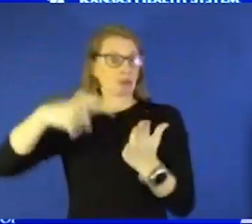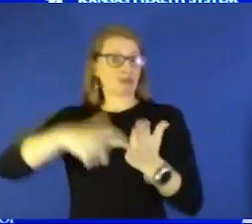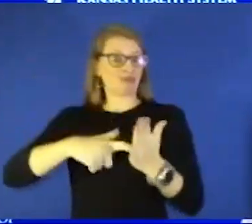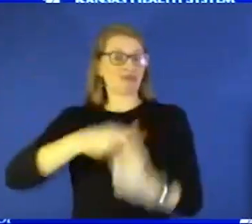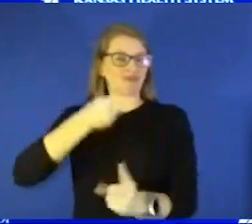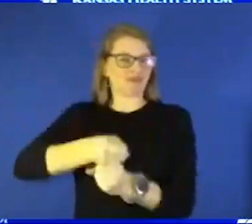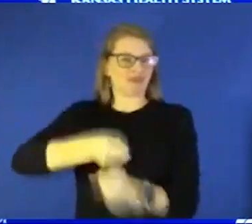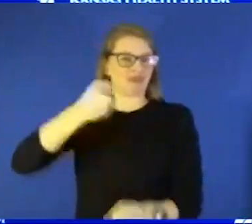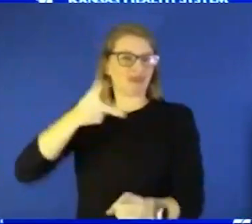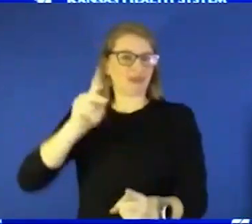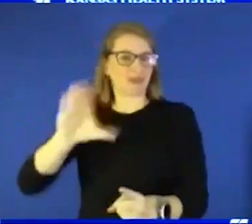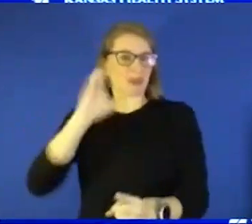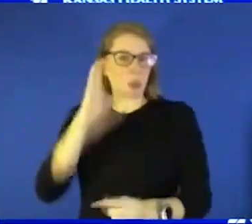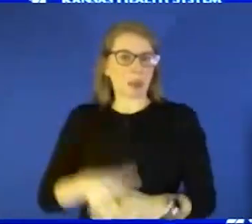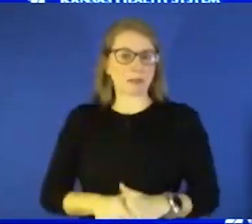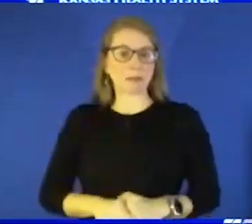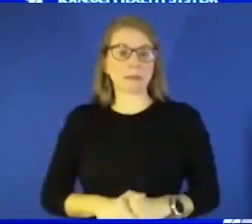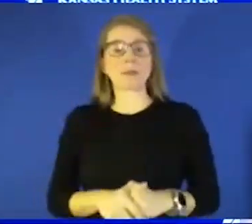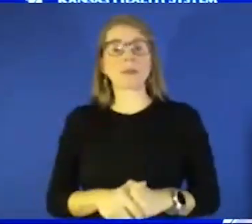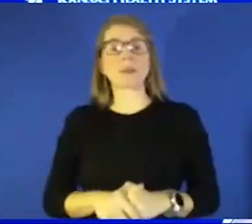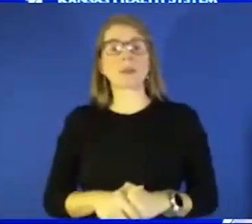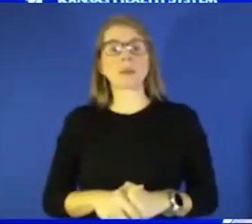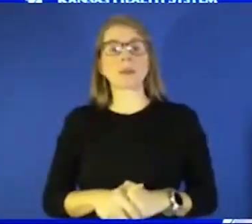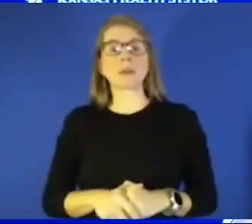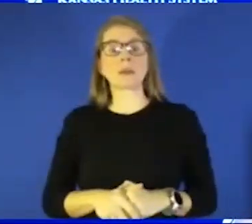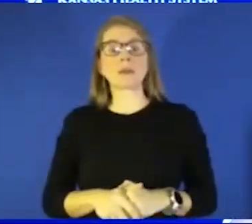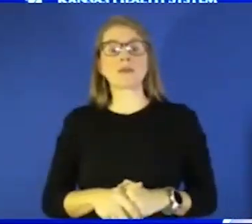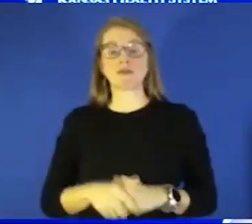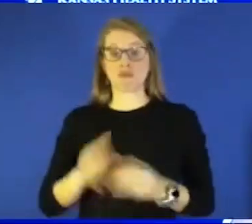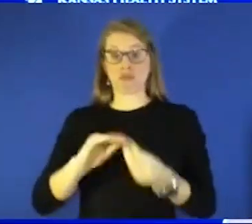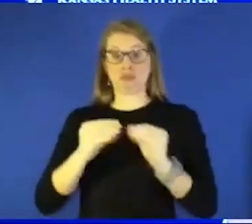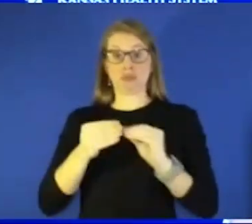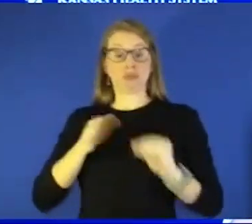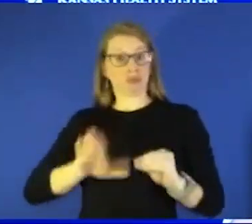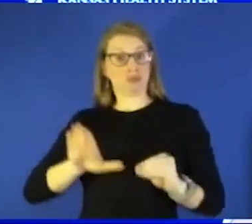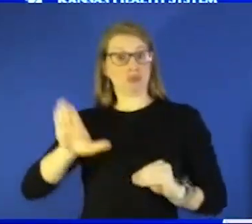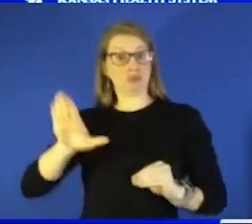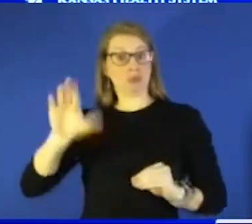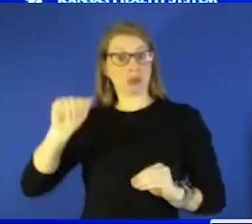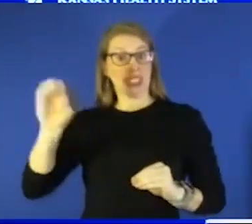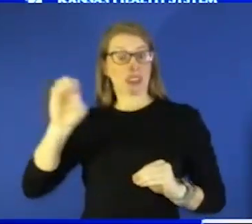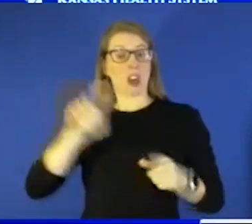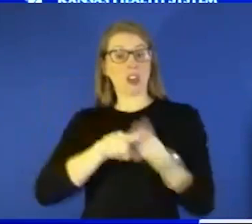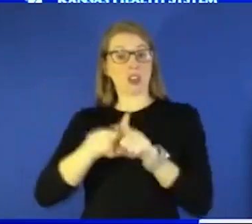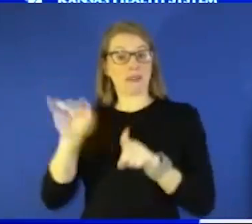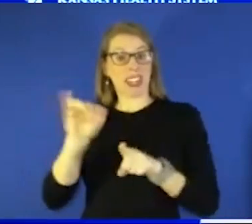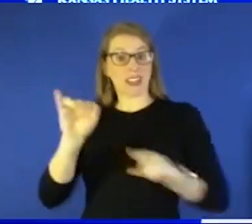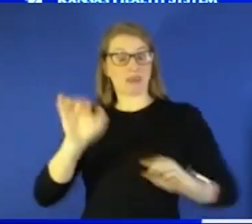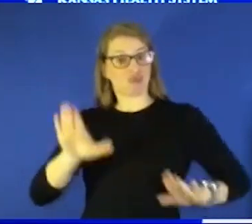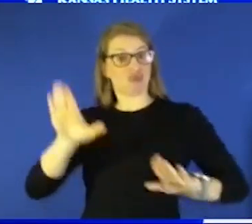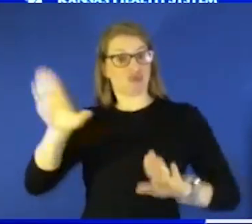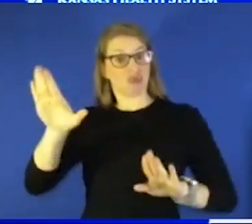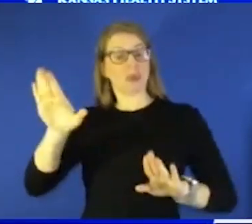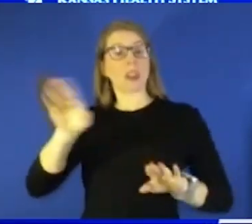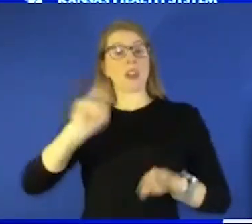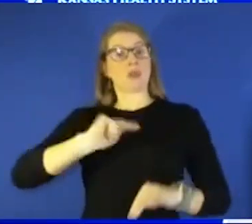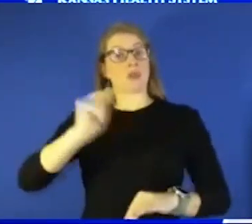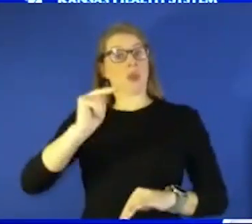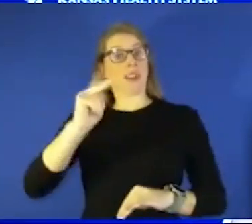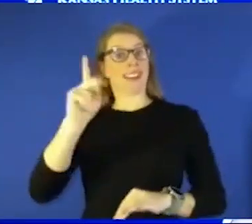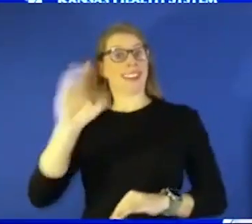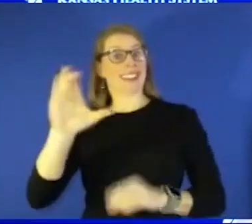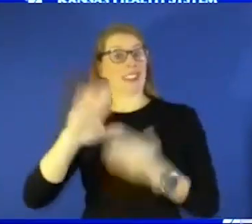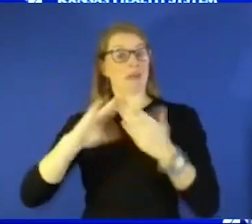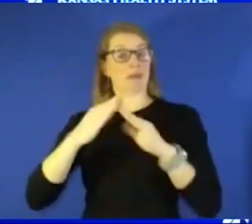seeing now. So as a result, our numbers are rising. But even in the northern reaches of the metropolitan area, things have been going up